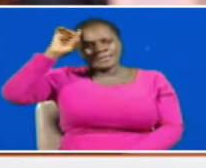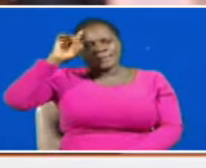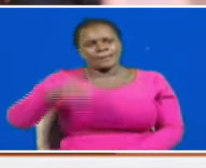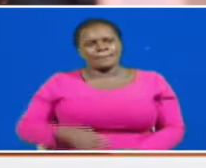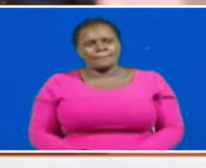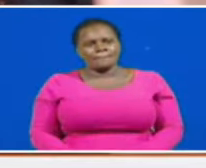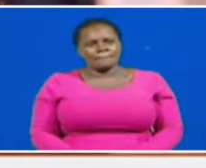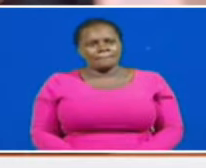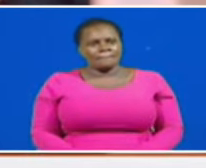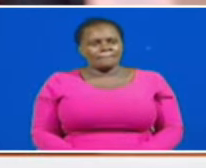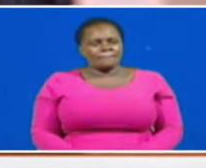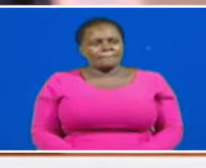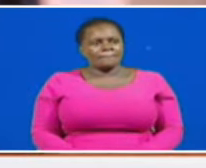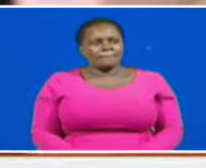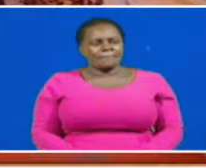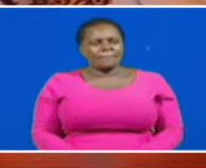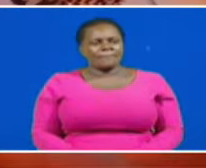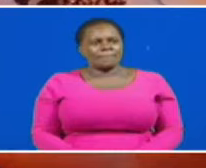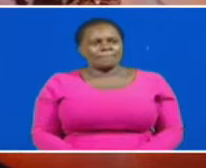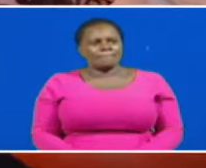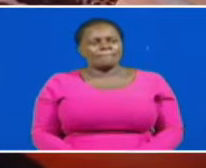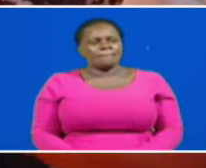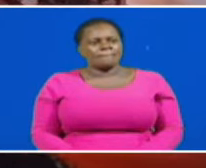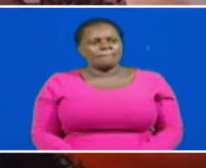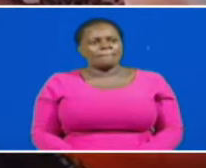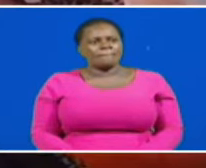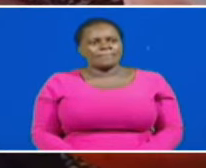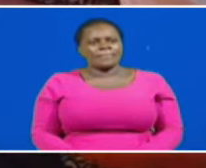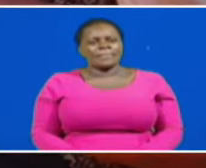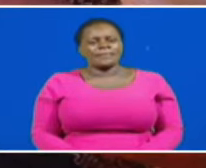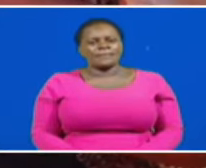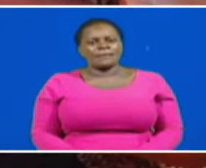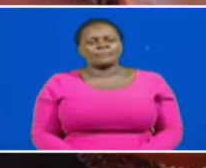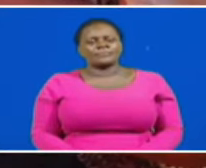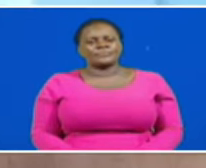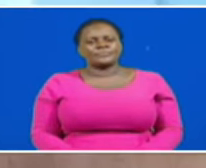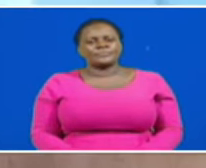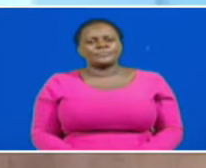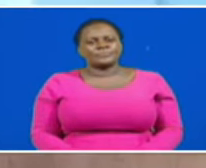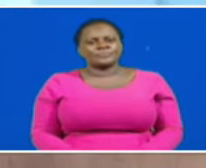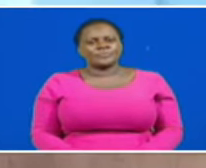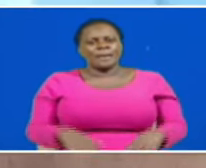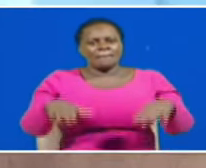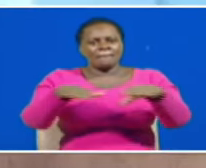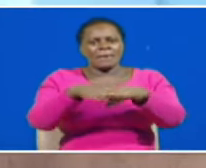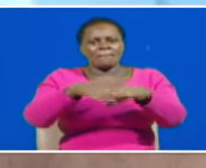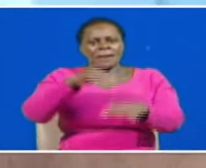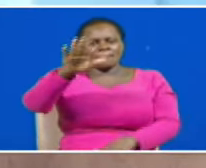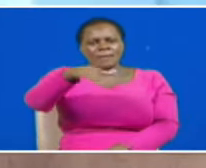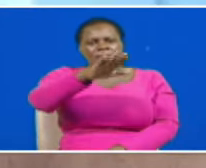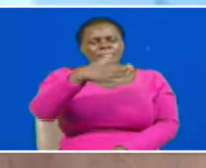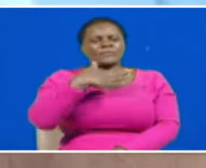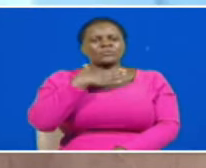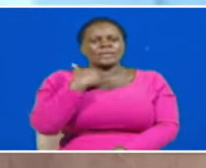Kimari, KTN News, Kariakor Village, Voi. Members of Parliament are pushing for digitization of